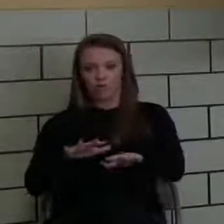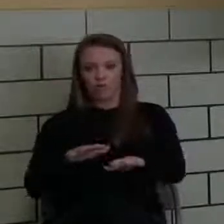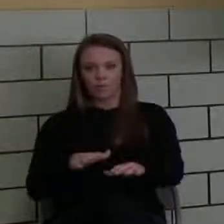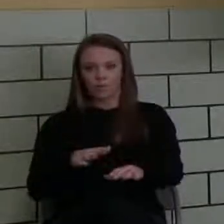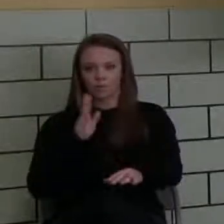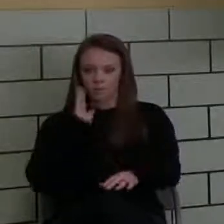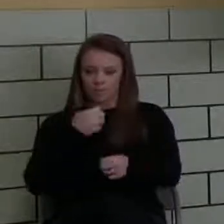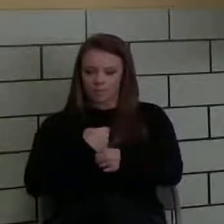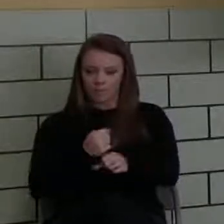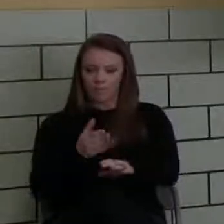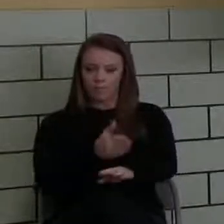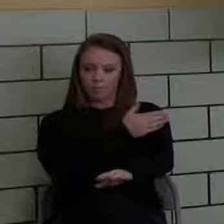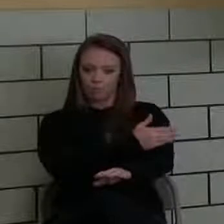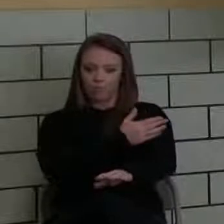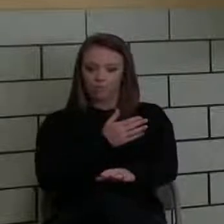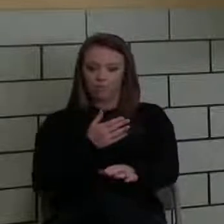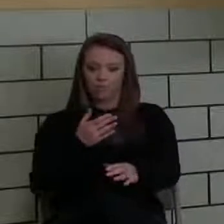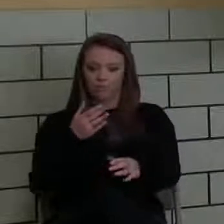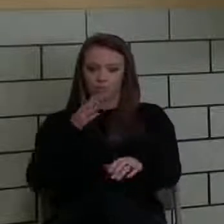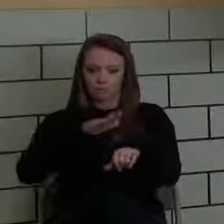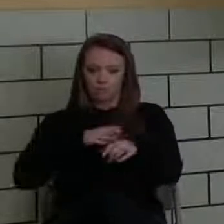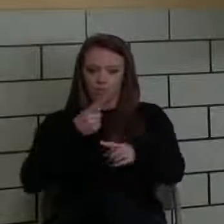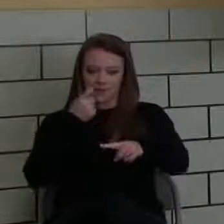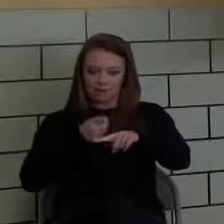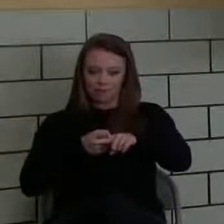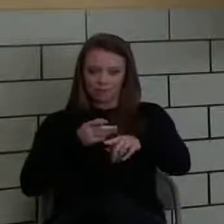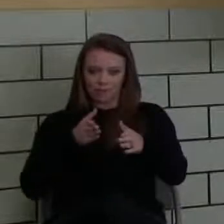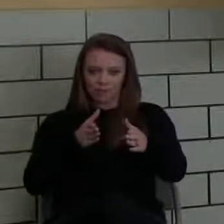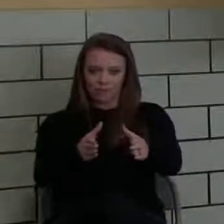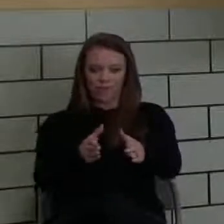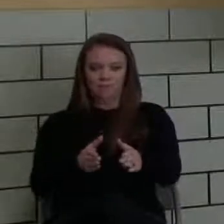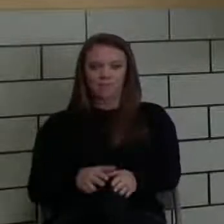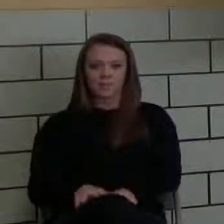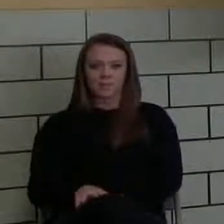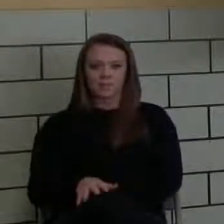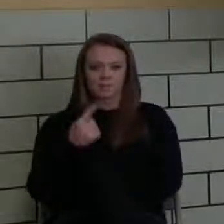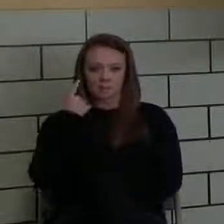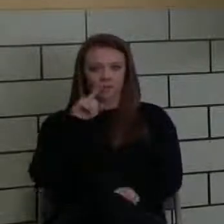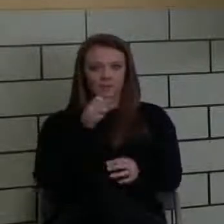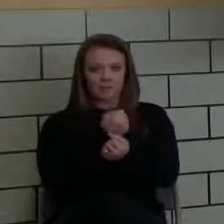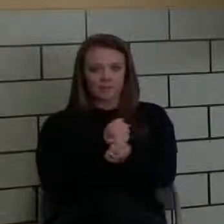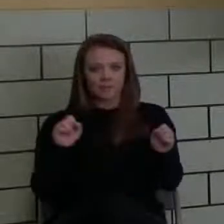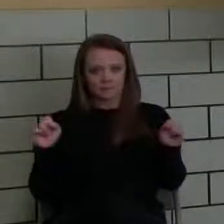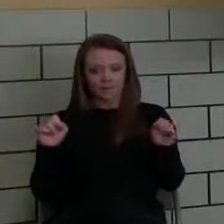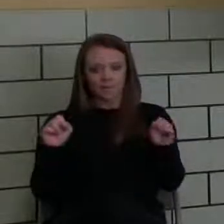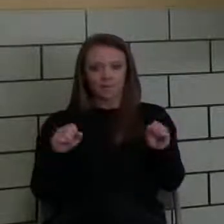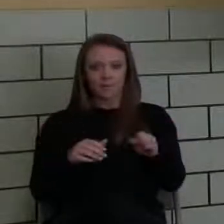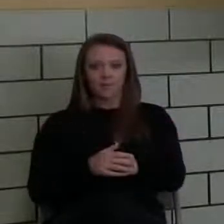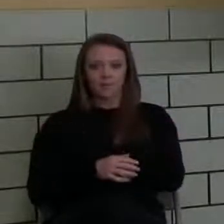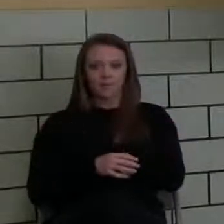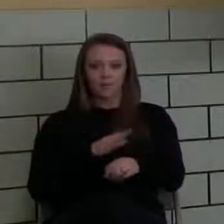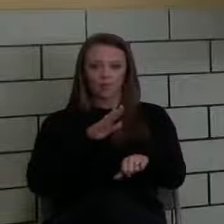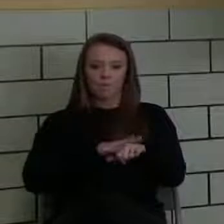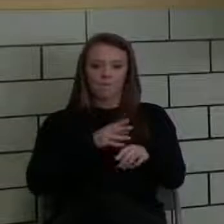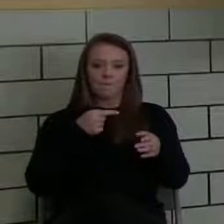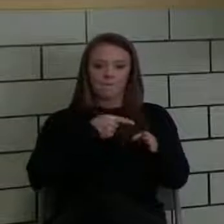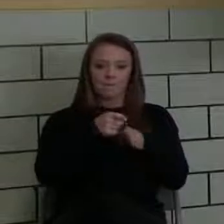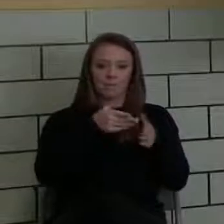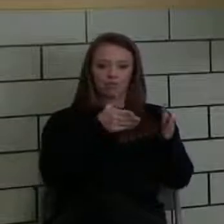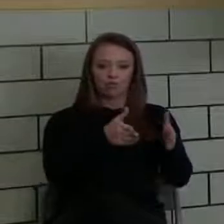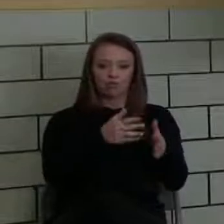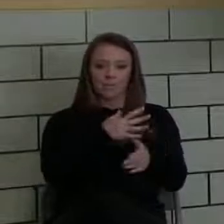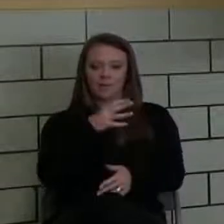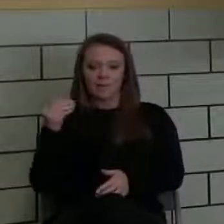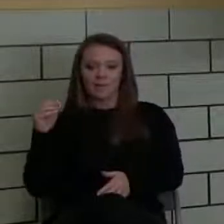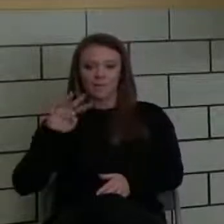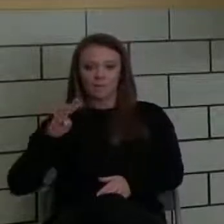those intersections for safety. Along the corridor, both on Main Street and 4th Street, there's